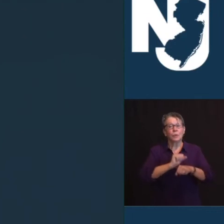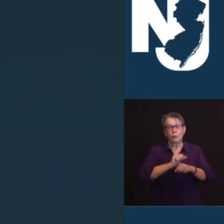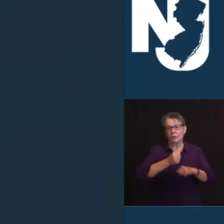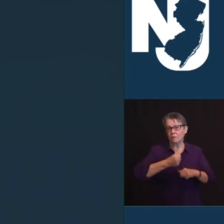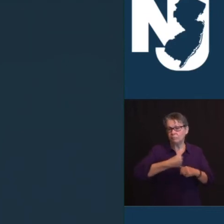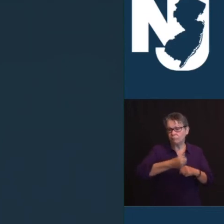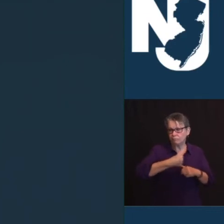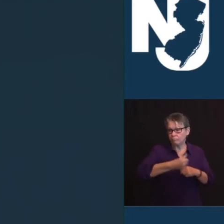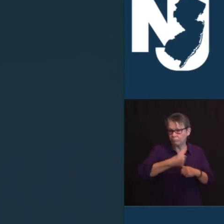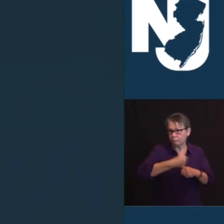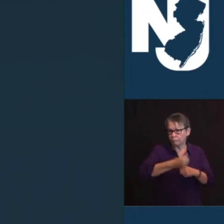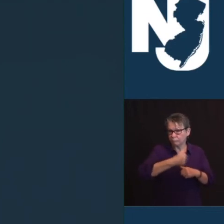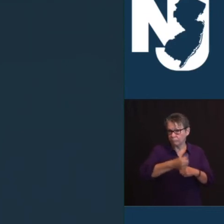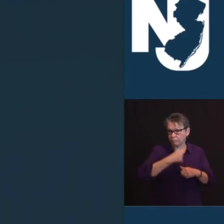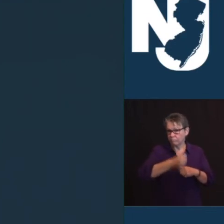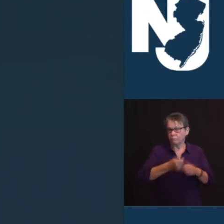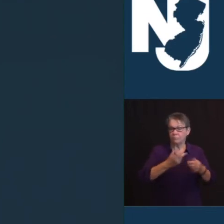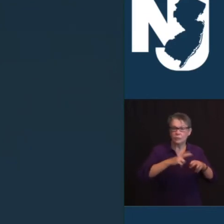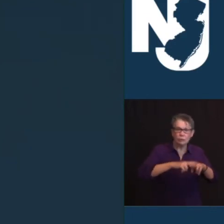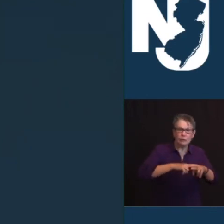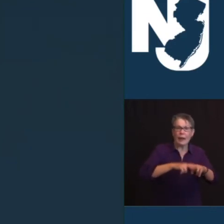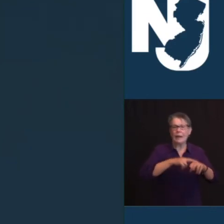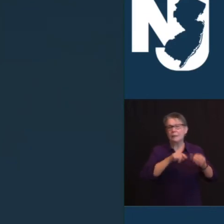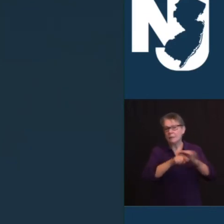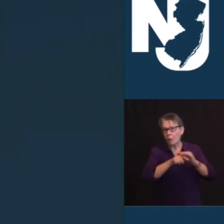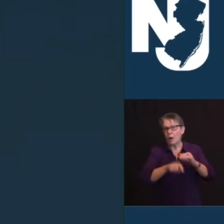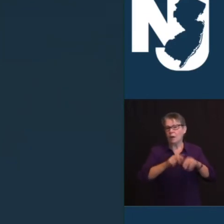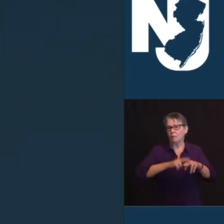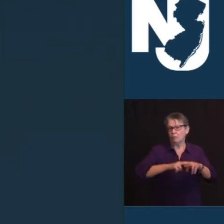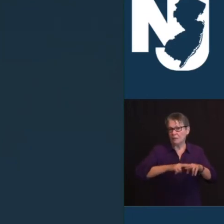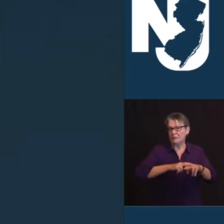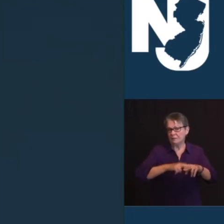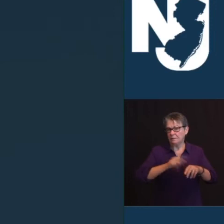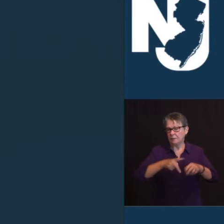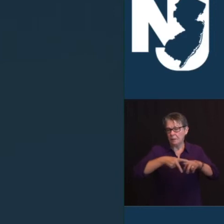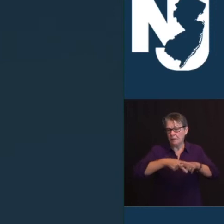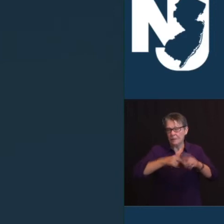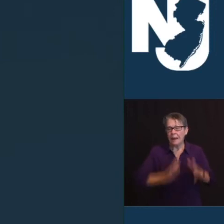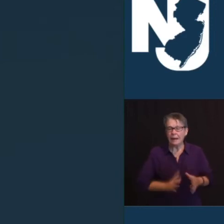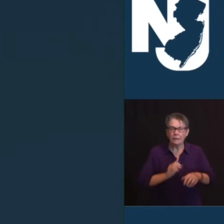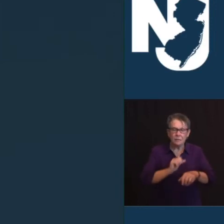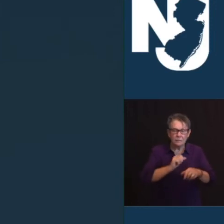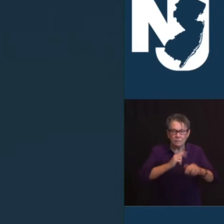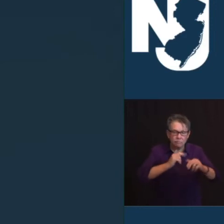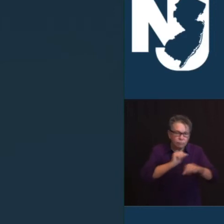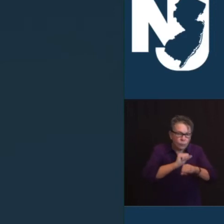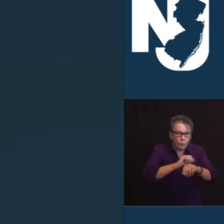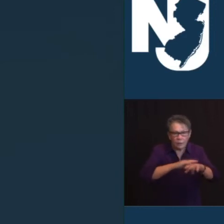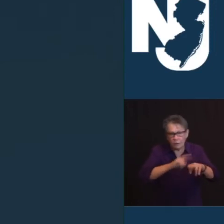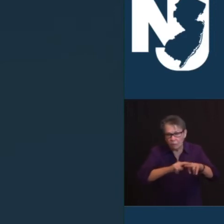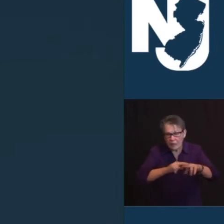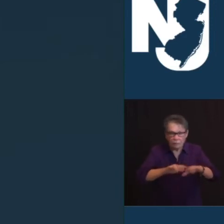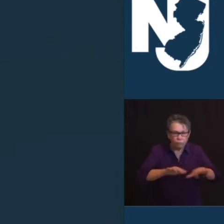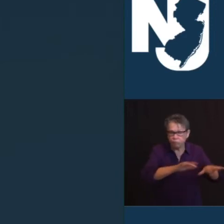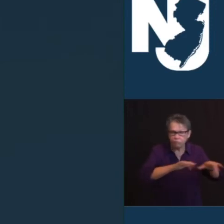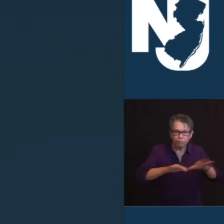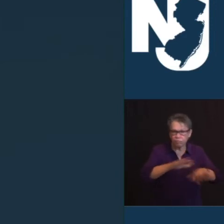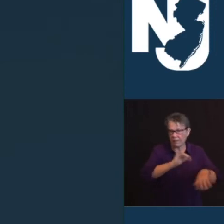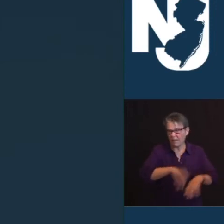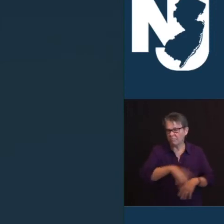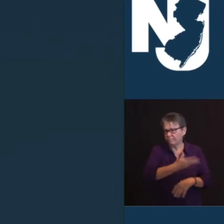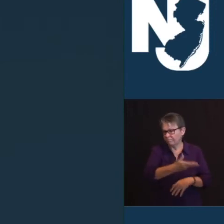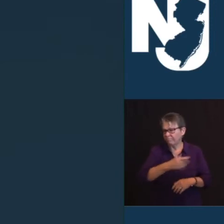years, repairing and inspecting everything right down to the street trolleys. Brenda referred to him as and I quote her,